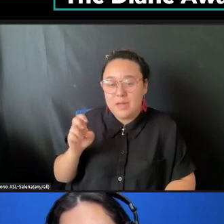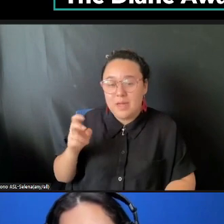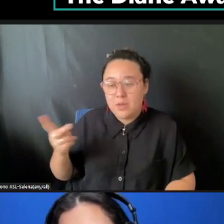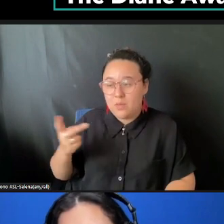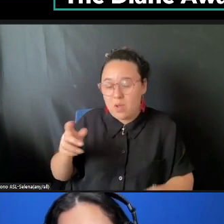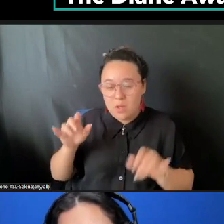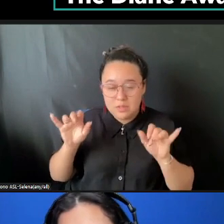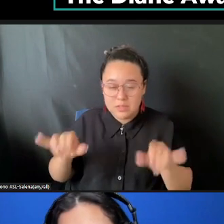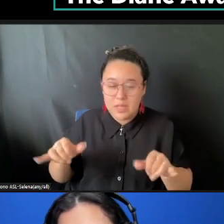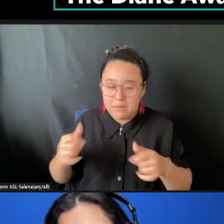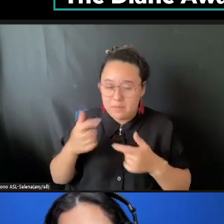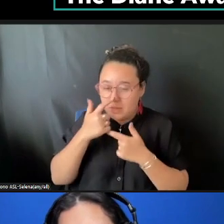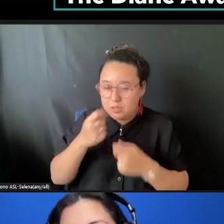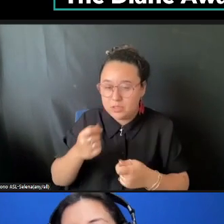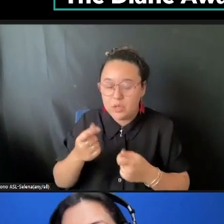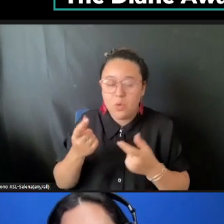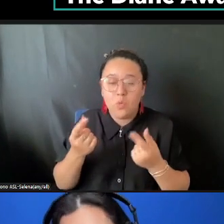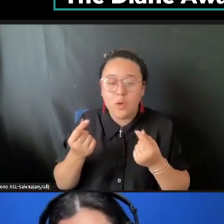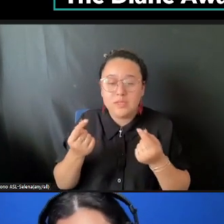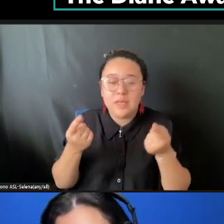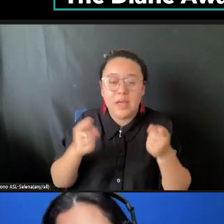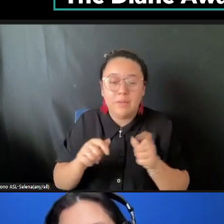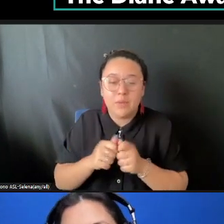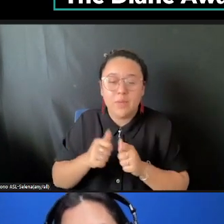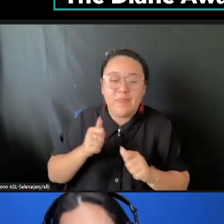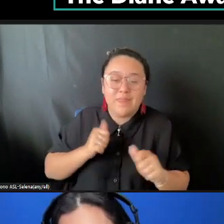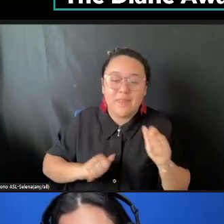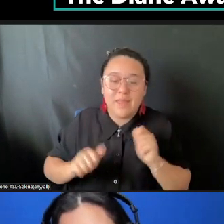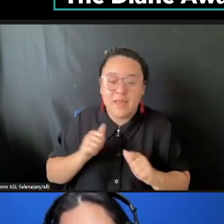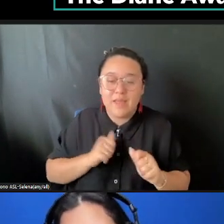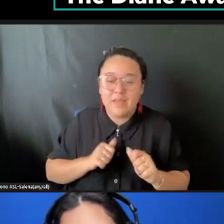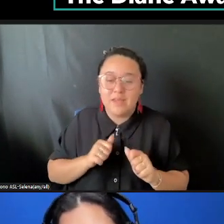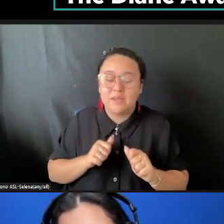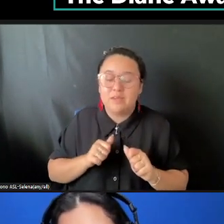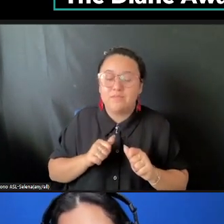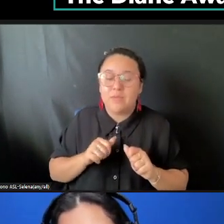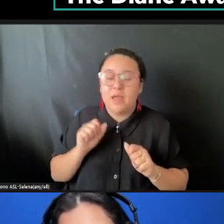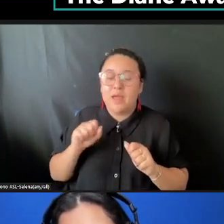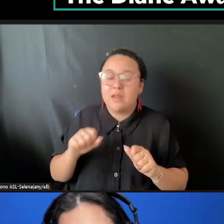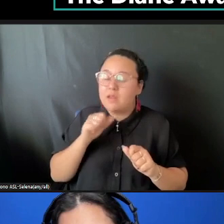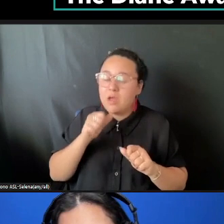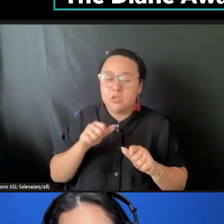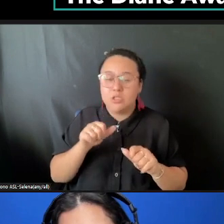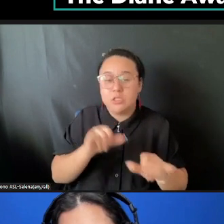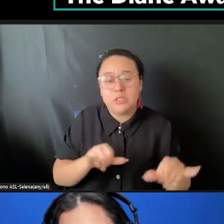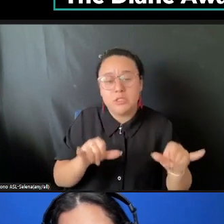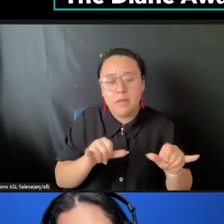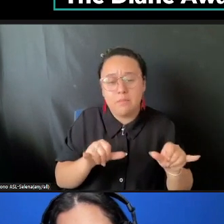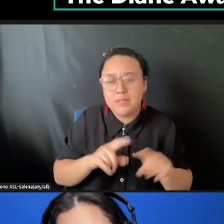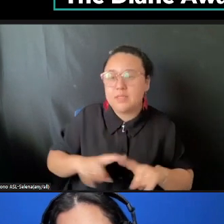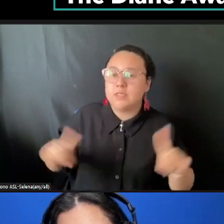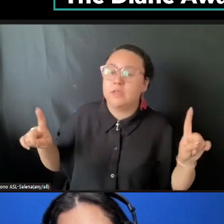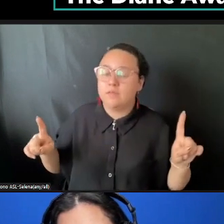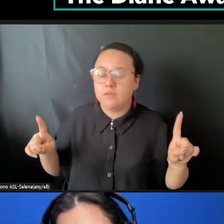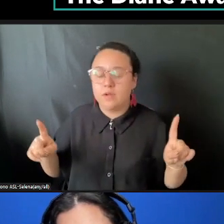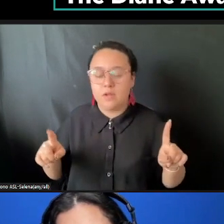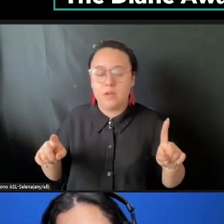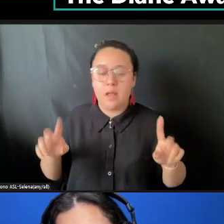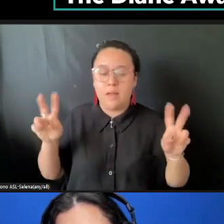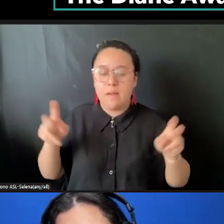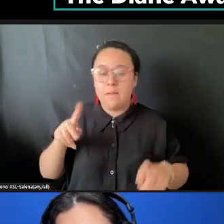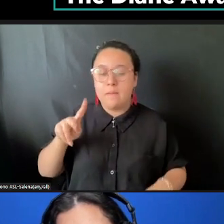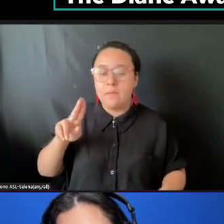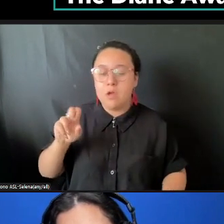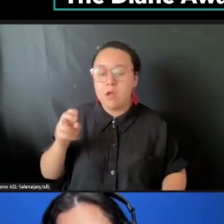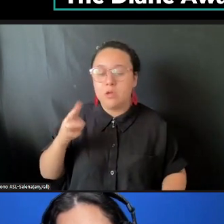in is like, where is theater going, you know, like and pushing the form. And to your point about forms and characters and